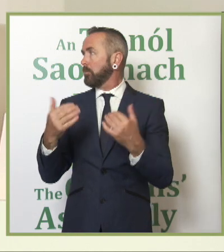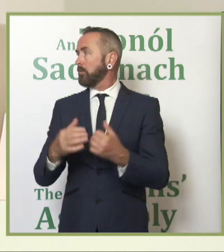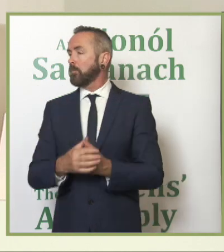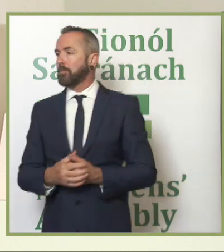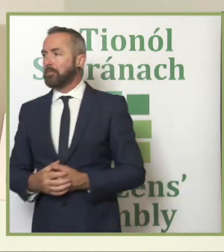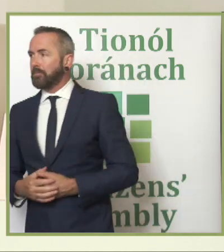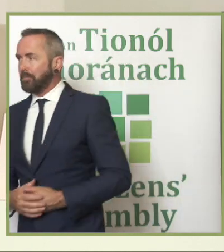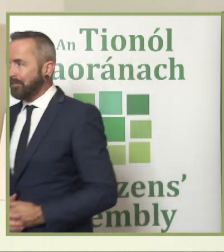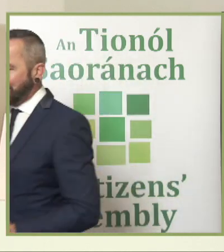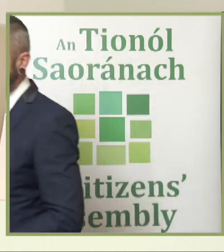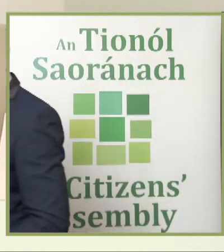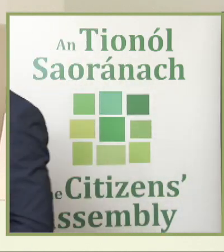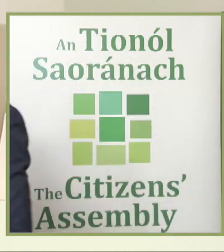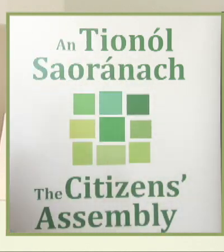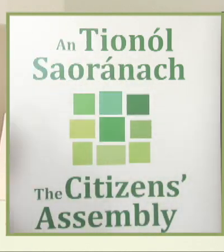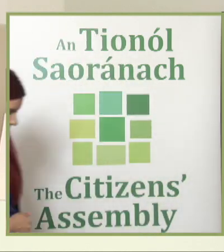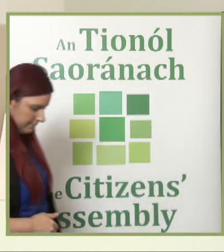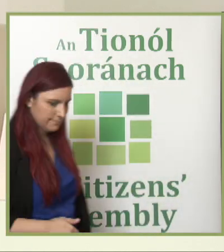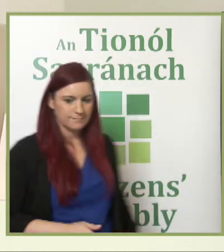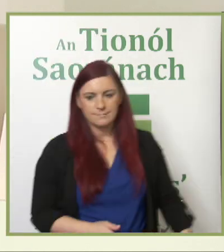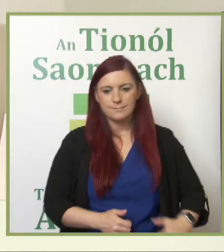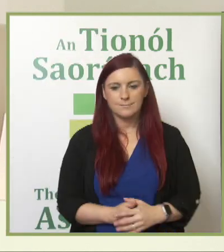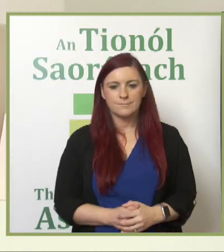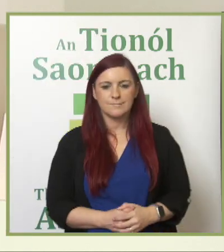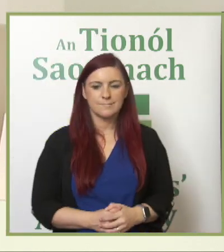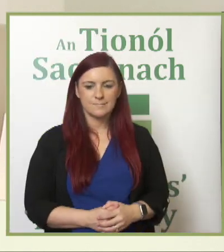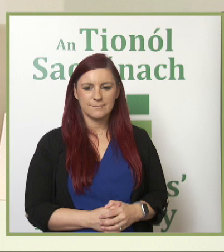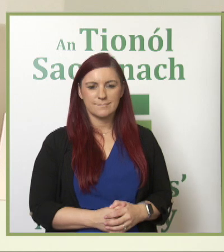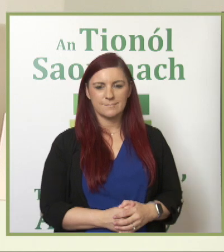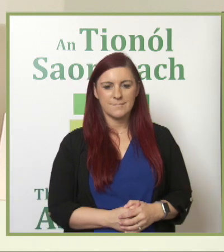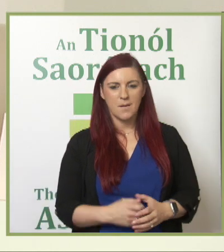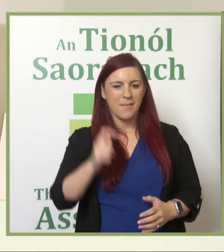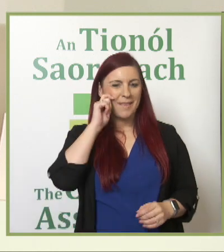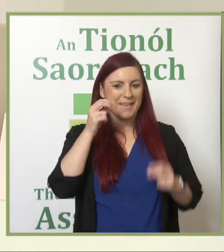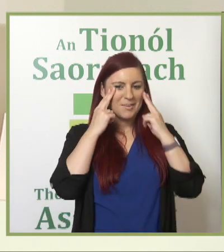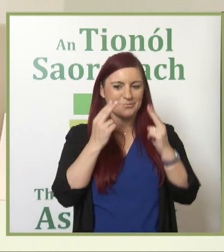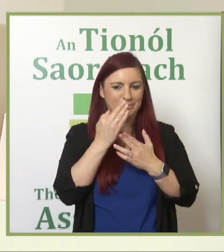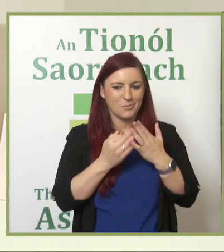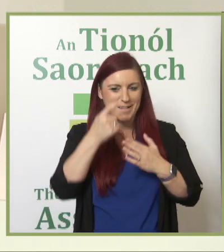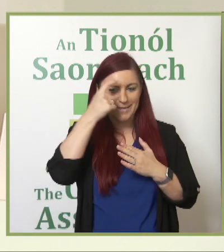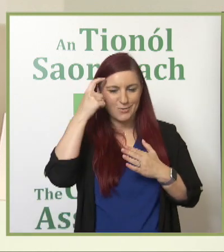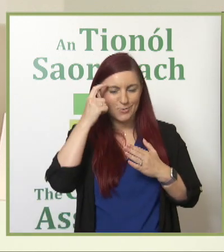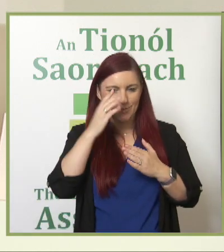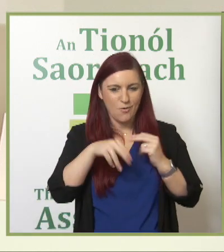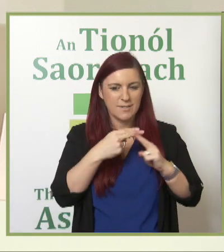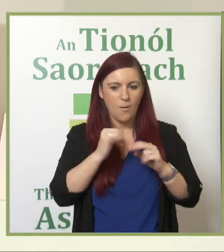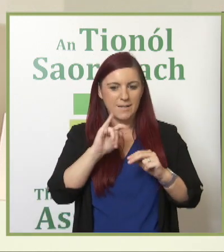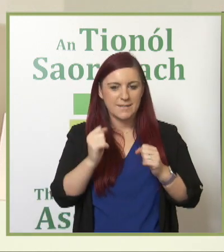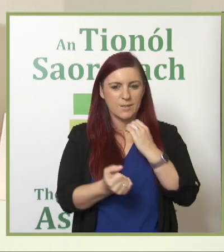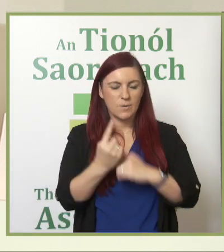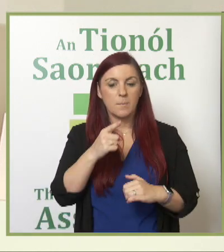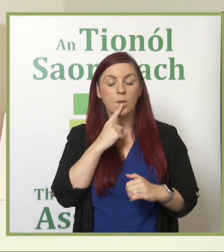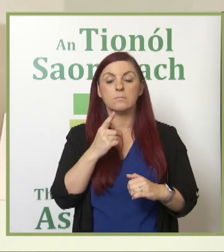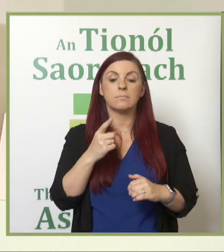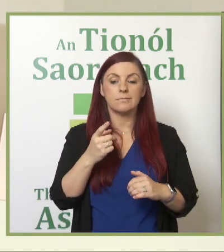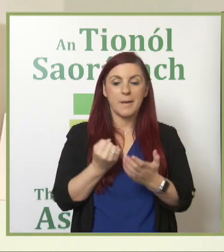I hate wasting 60 seconds, so we'll hopefully get it up just quickly and we can bring it through it. I guess, look, while the slide has